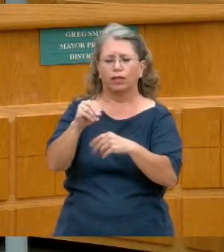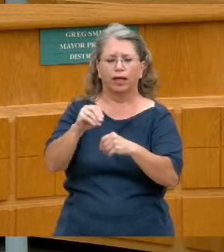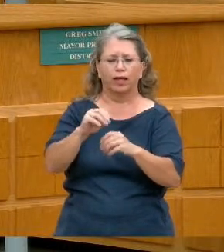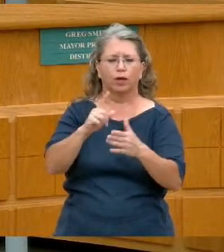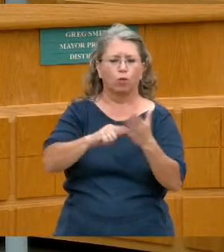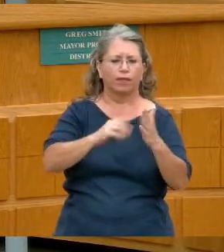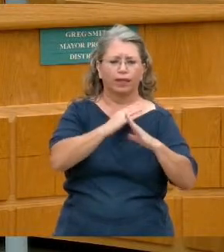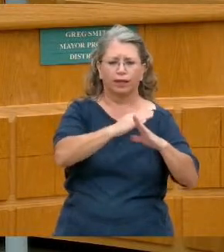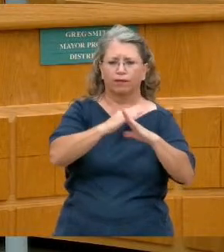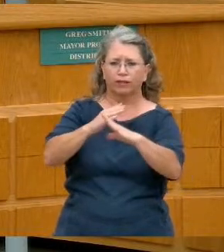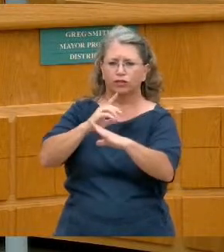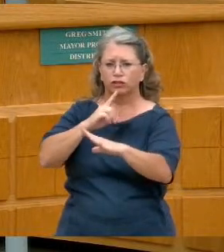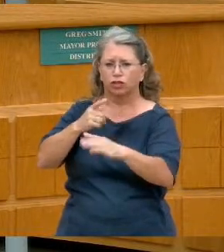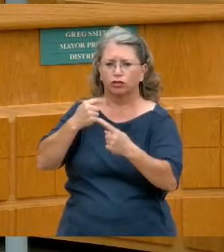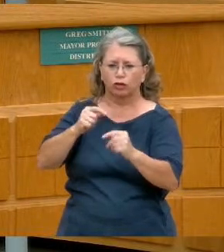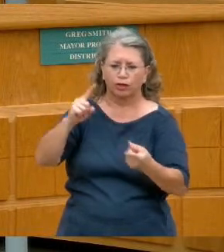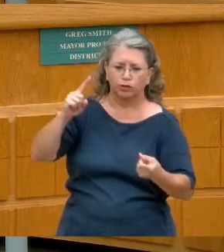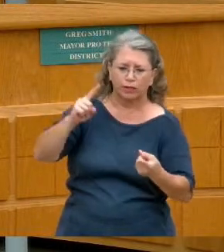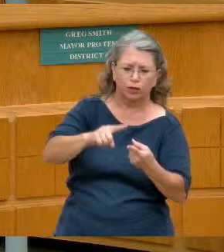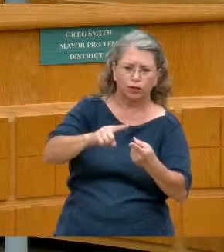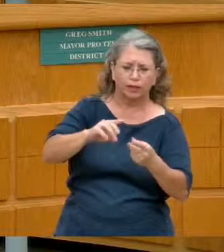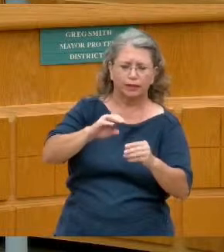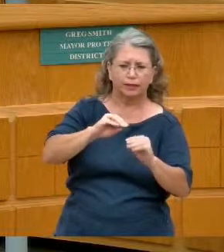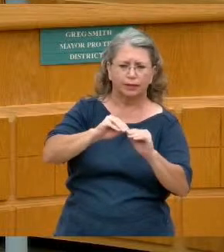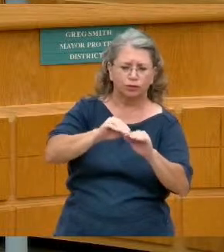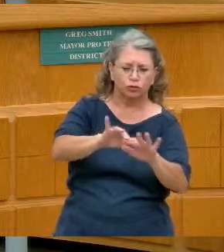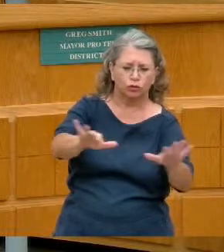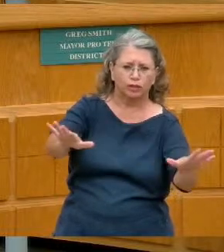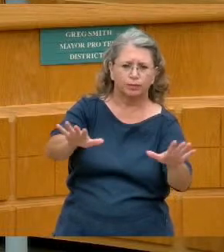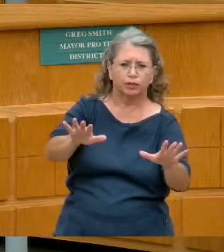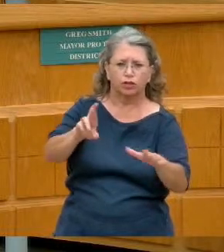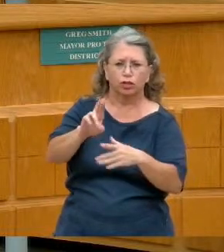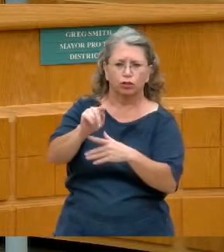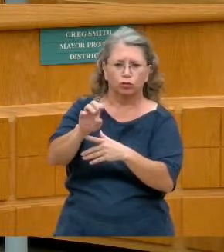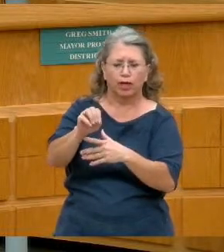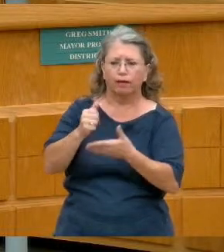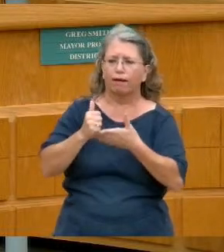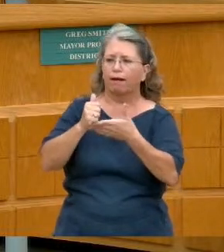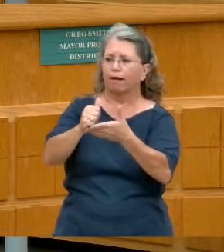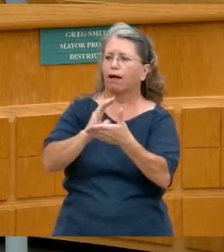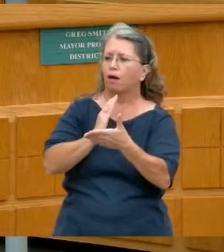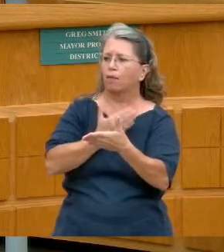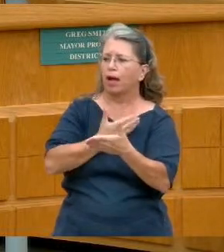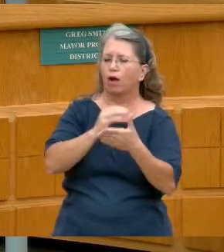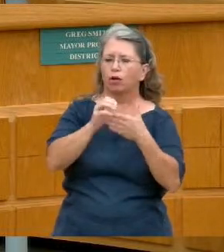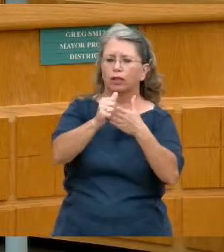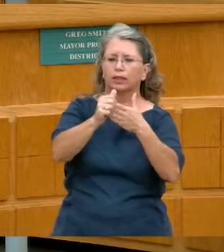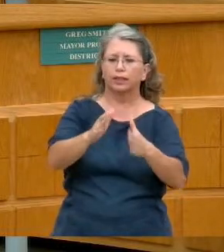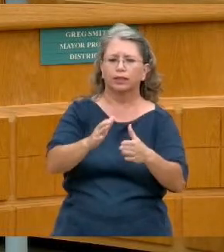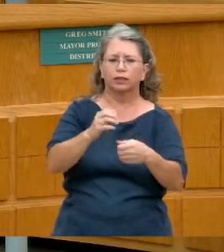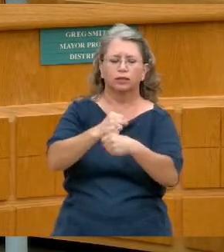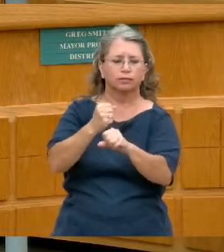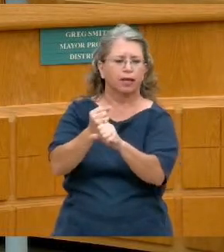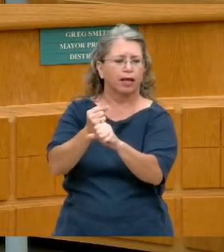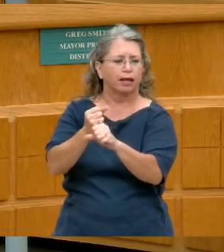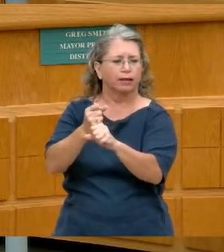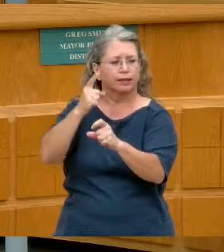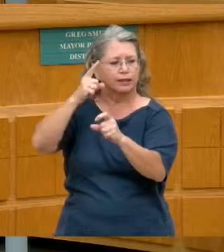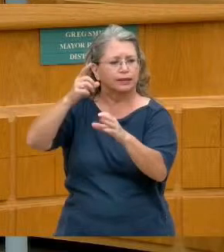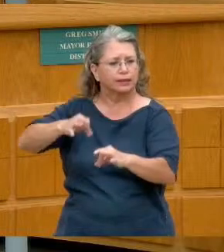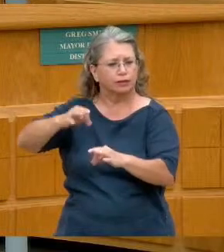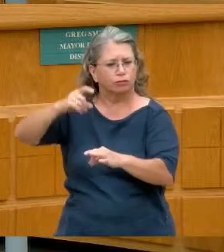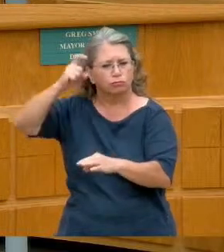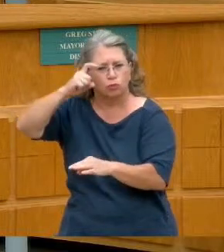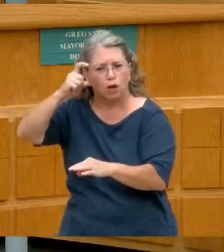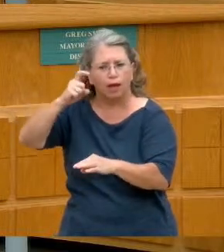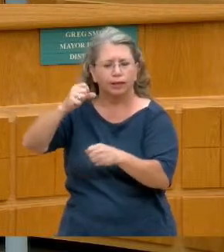the transmission rate, and also to help enable our leaders make evidence-based decisions so